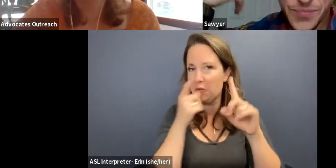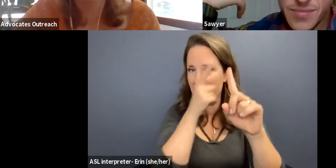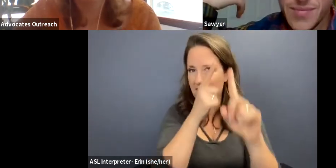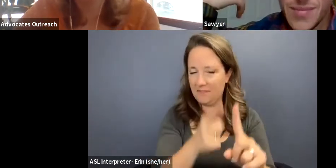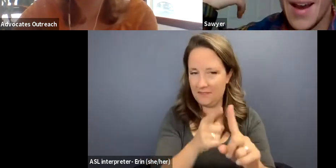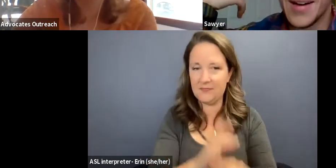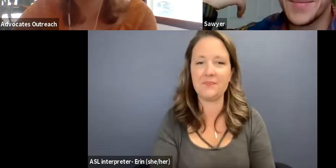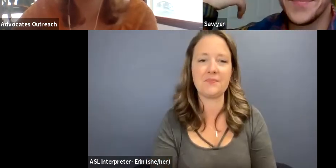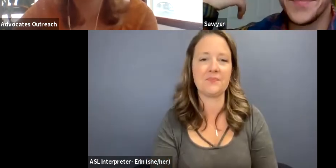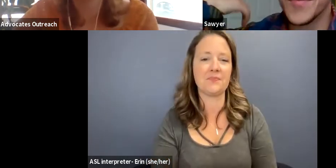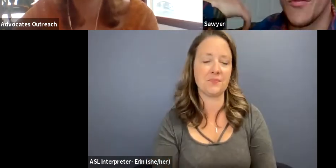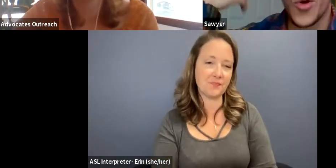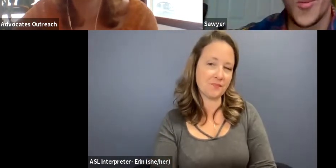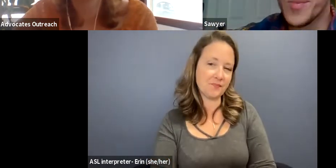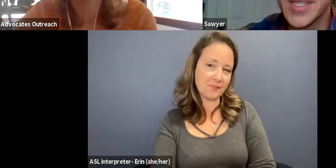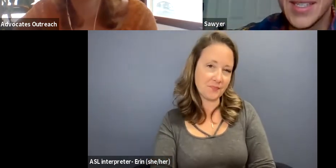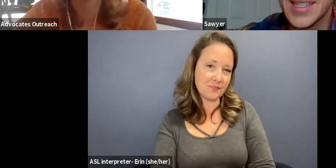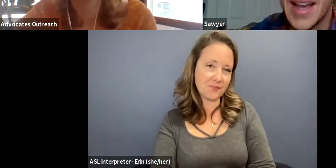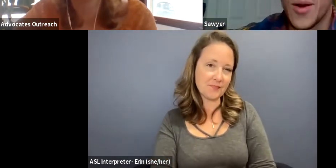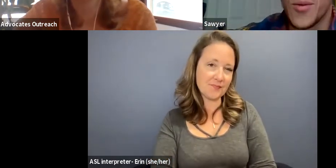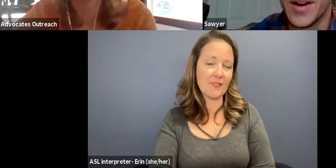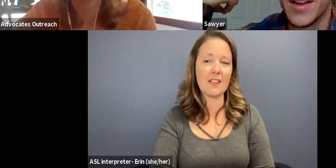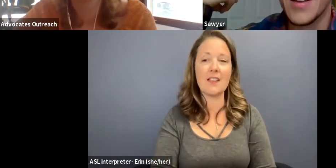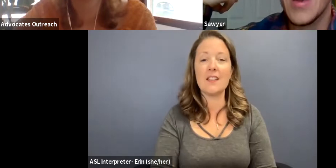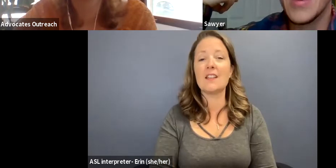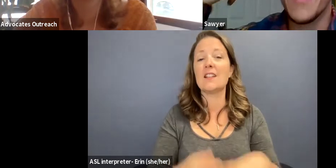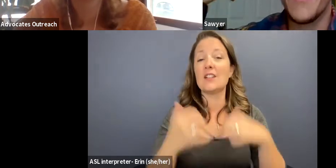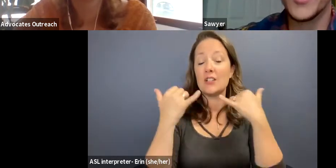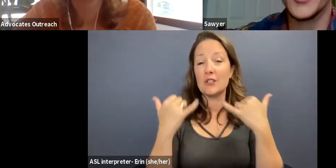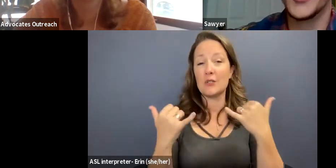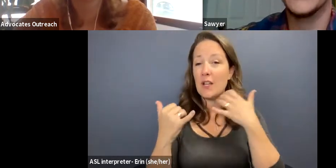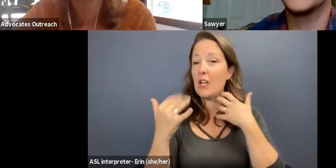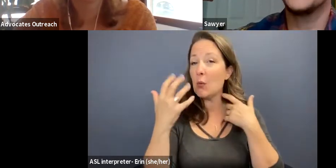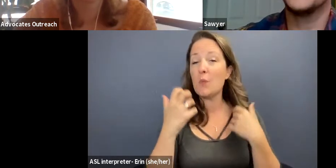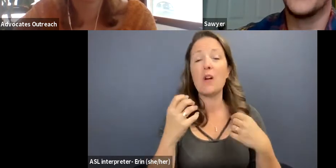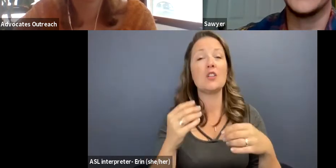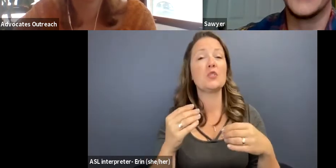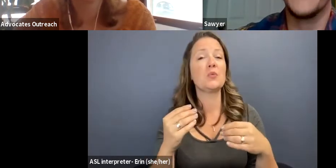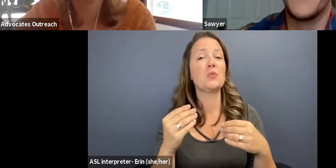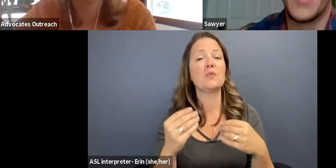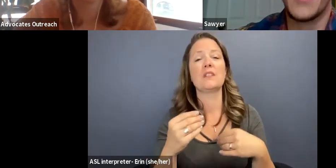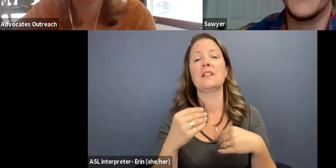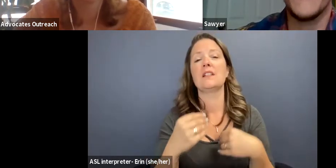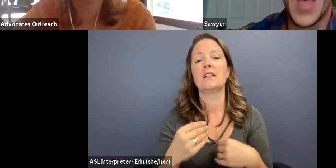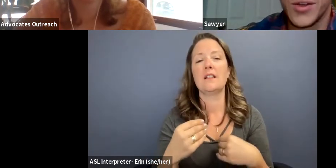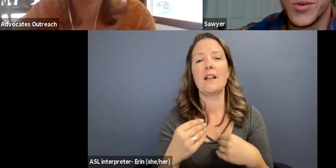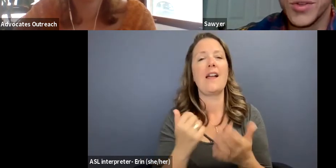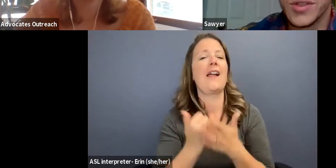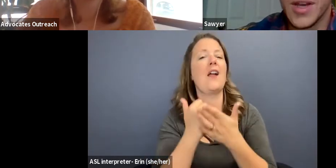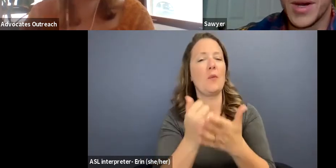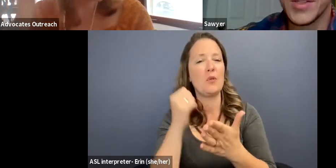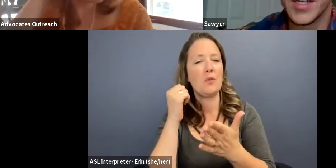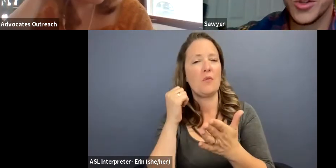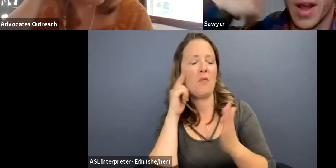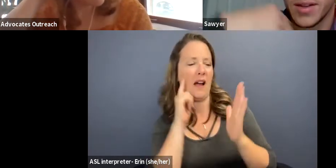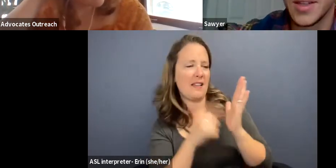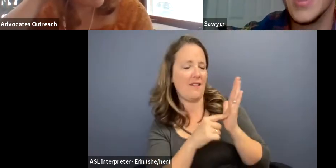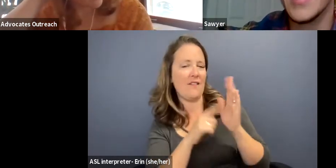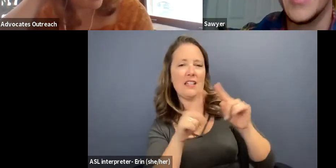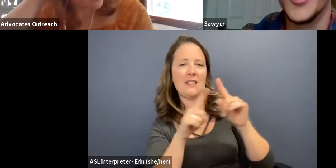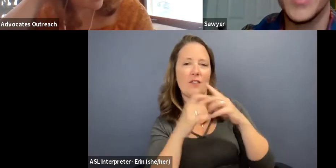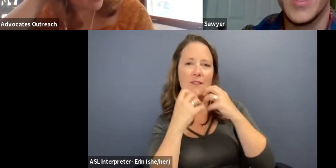we work with adults as well, doing education in correctional facilities, which we do for youth as well, youth in